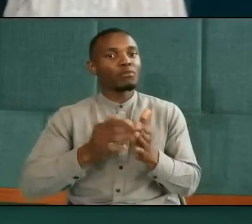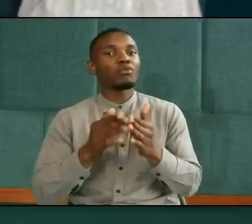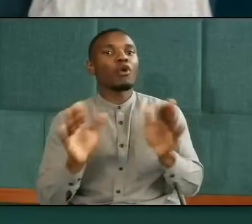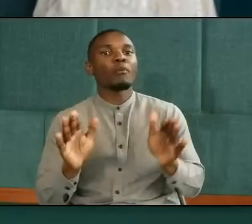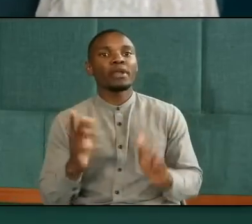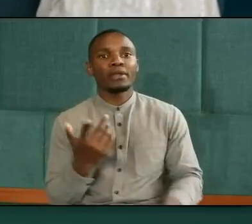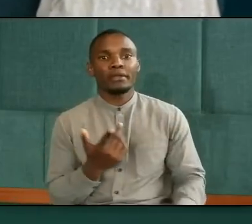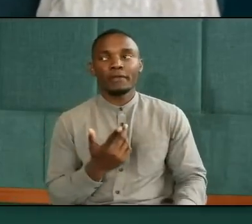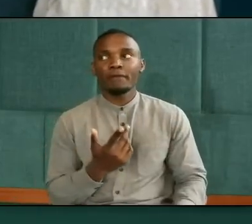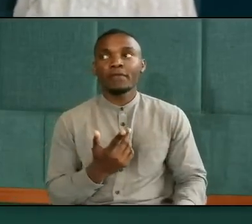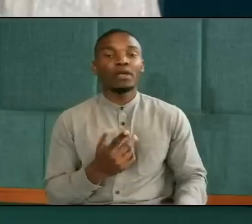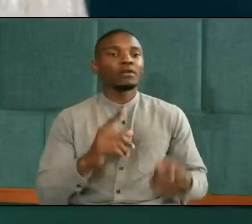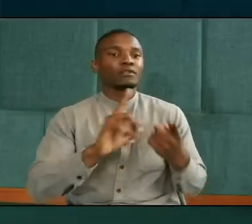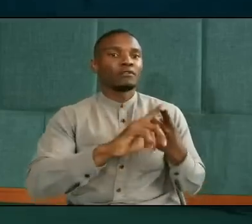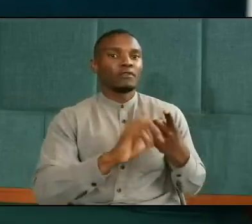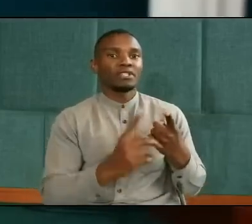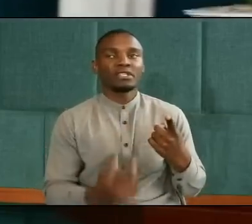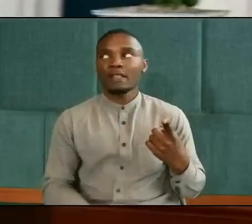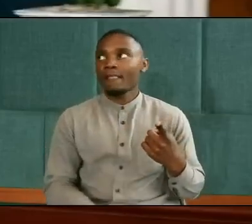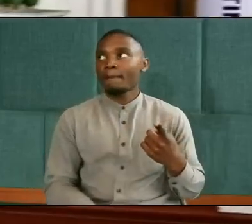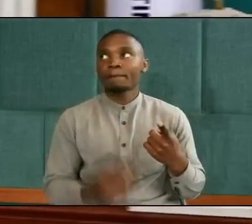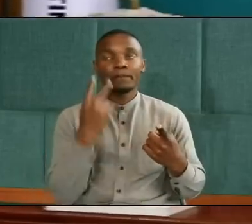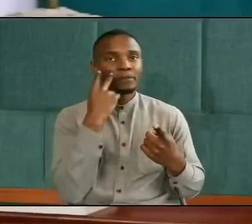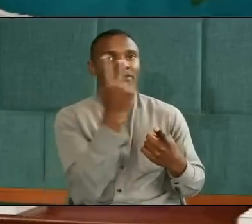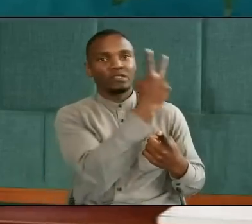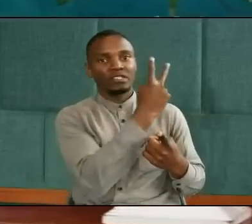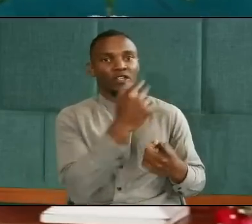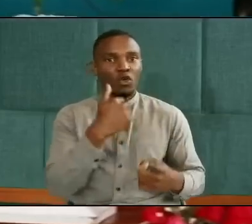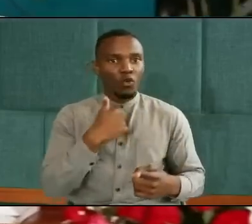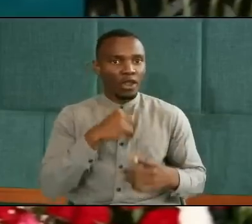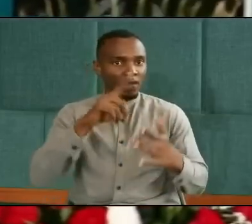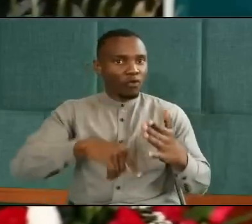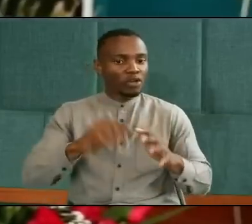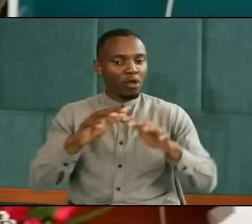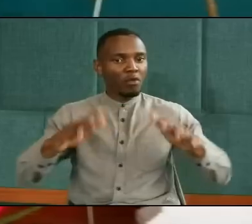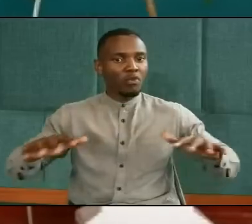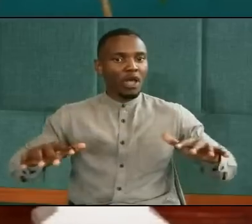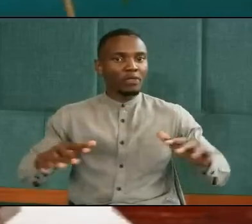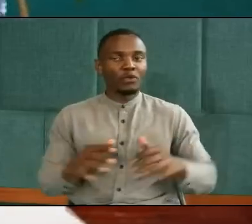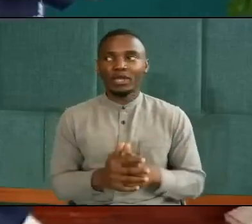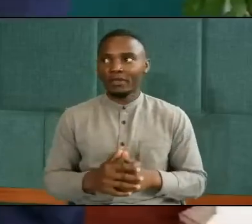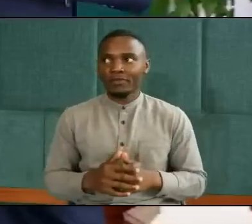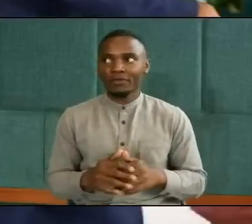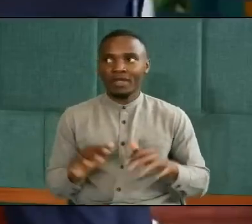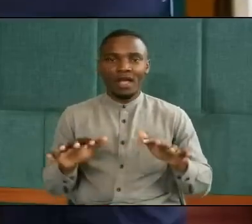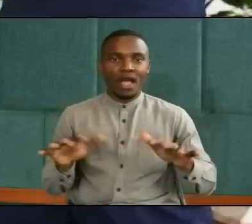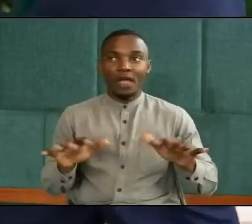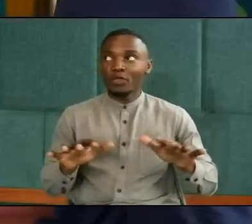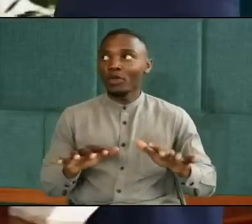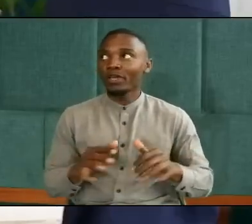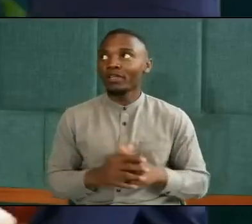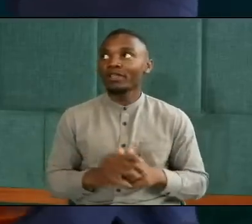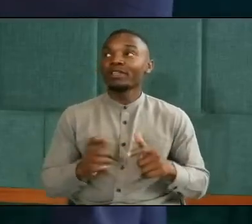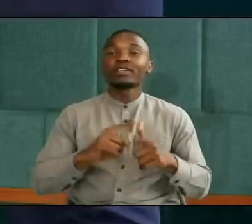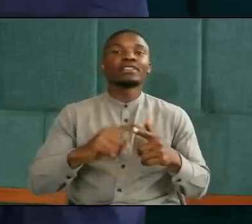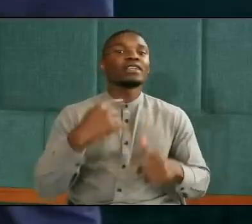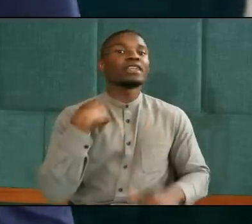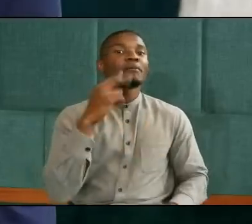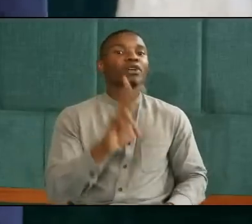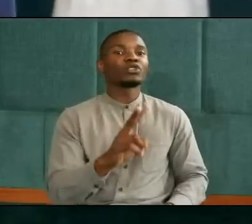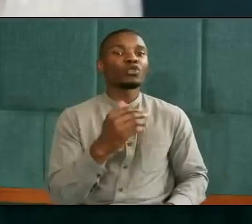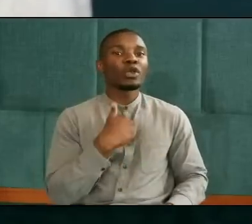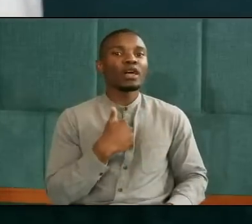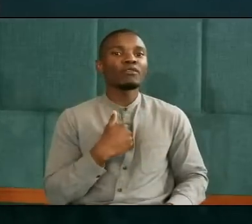open. Number 1, there will be a great earthquake. Number 2, the